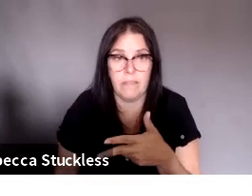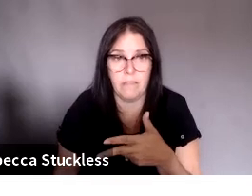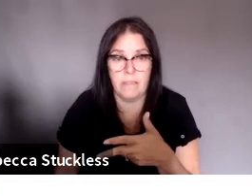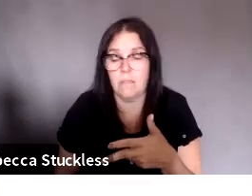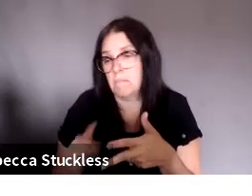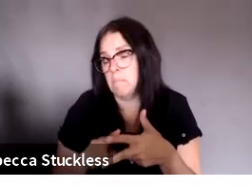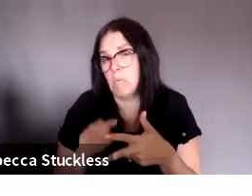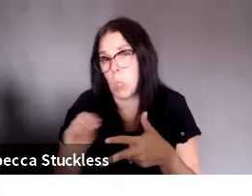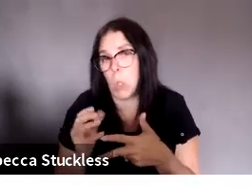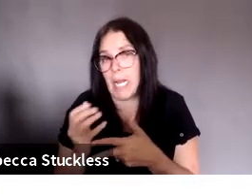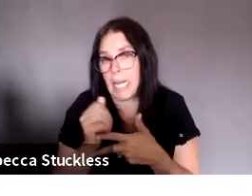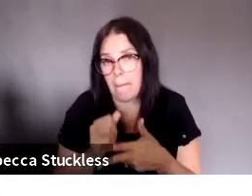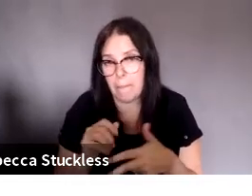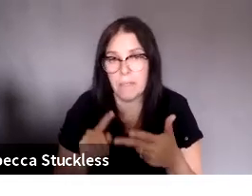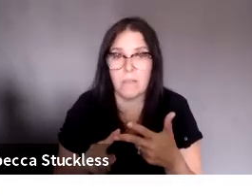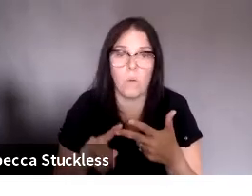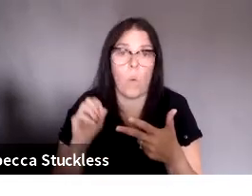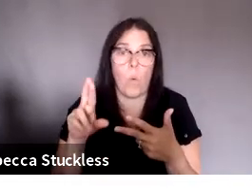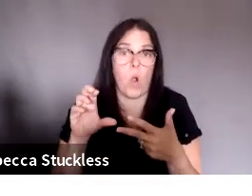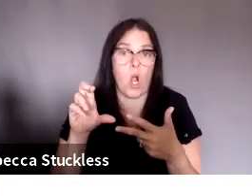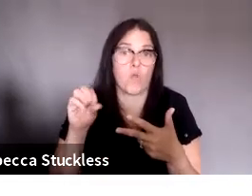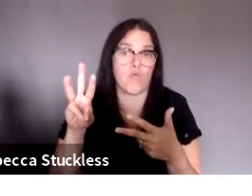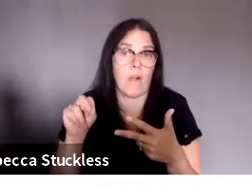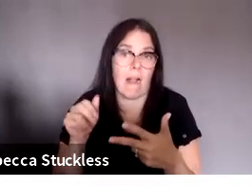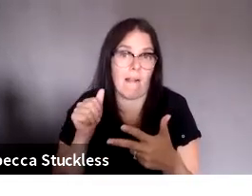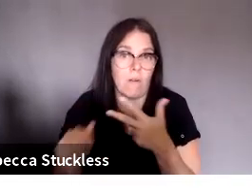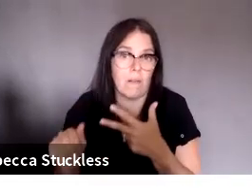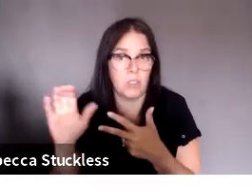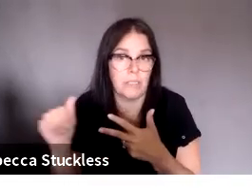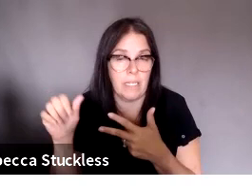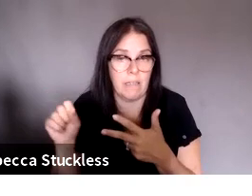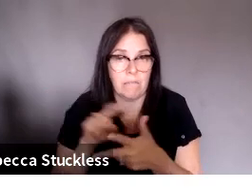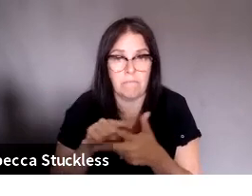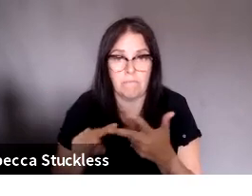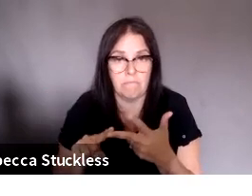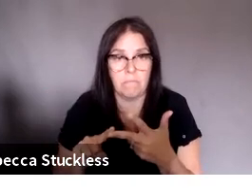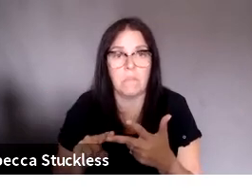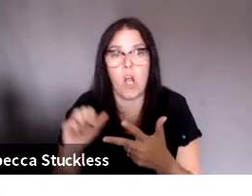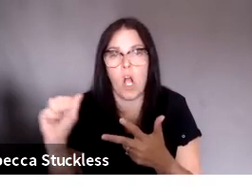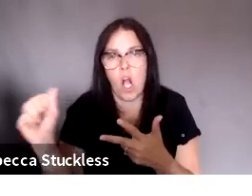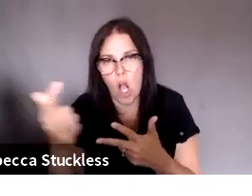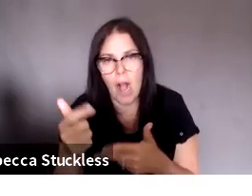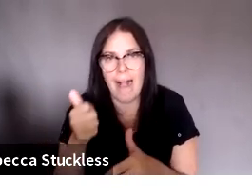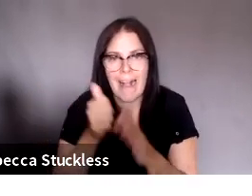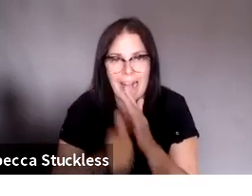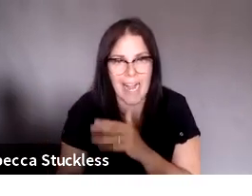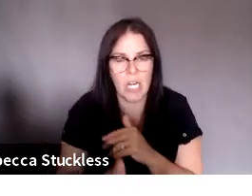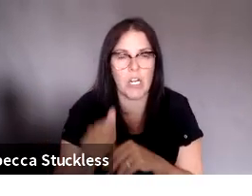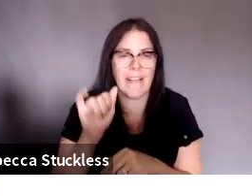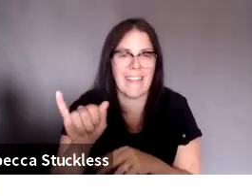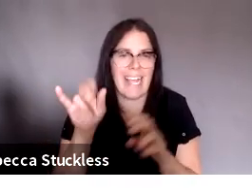or if they're no source of income, or if they're a Crown ward. But these are all grouped under that sort of